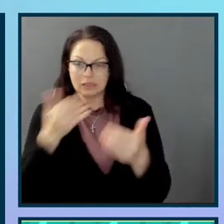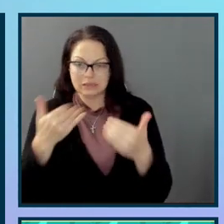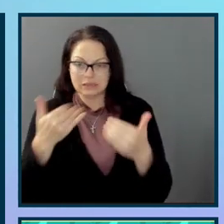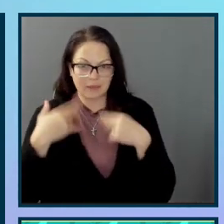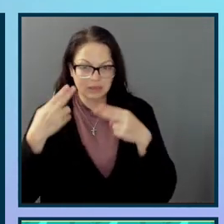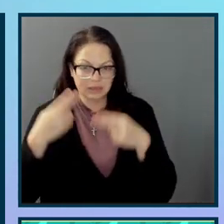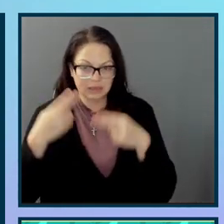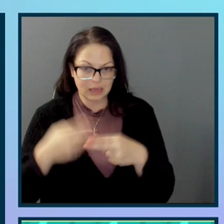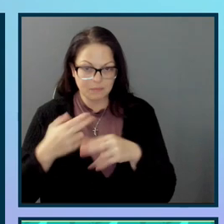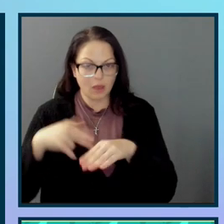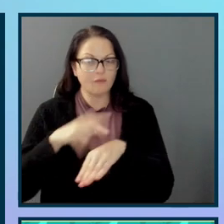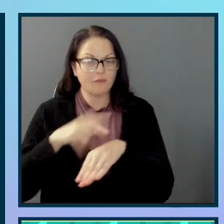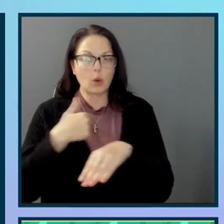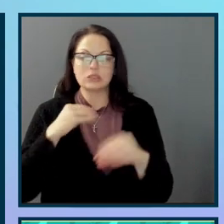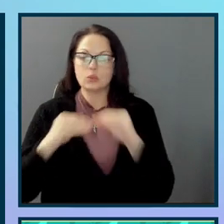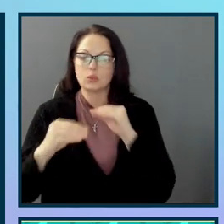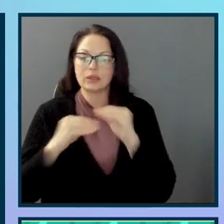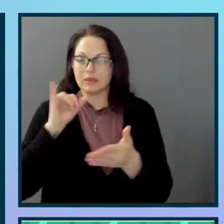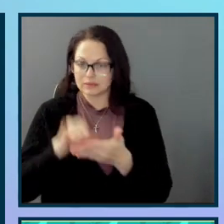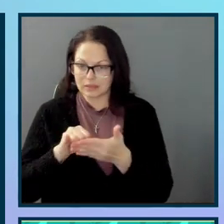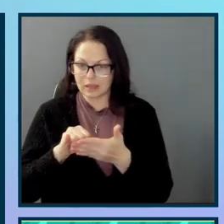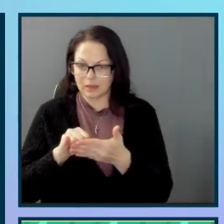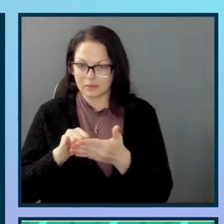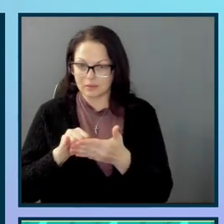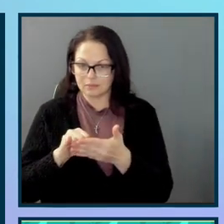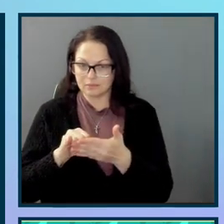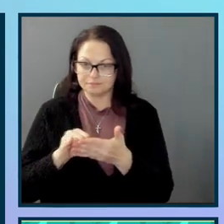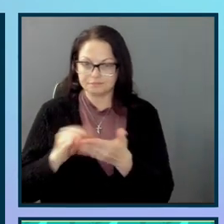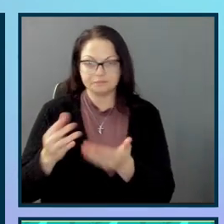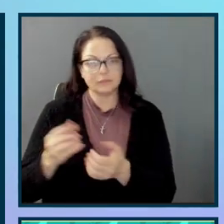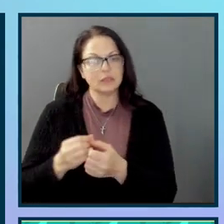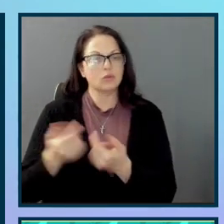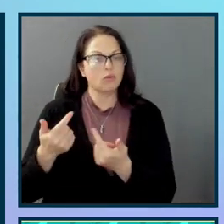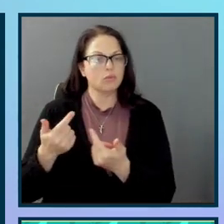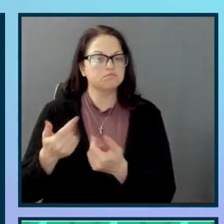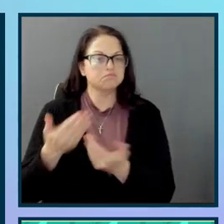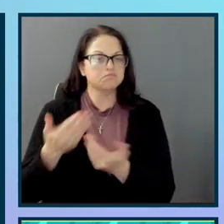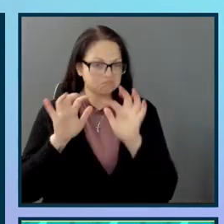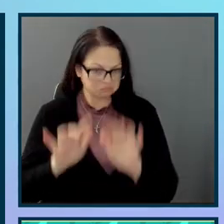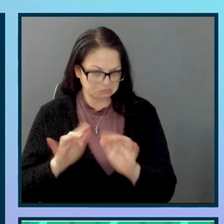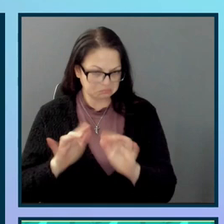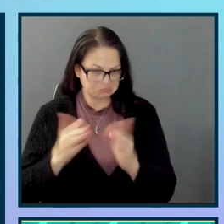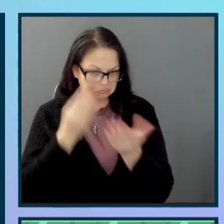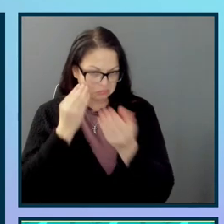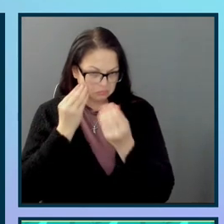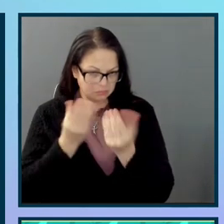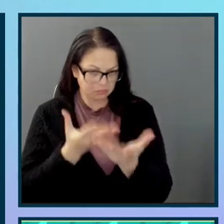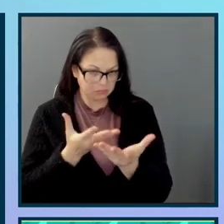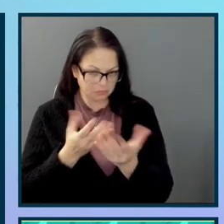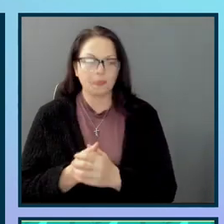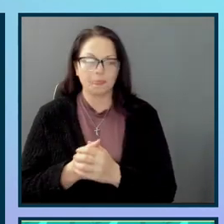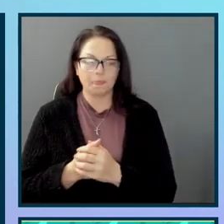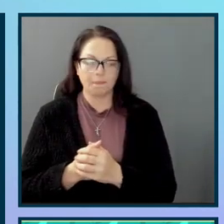course we can fix that with more ARIA, right? So let's do ARIA label and we'll use close dialog. I